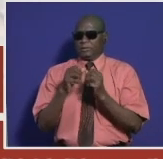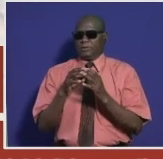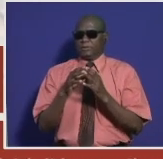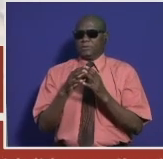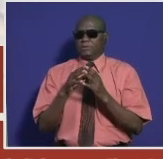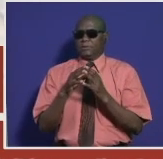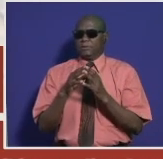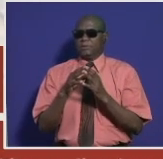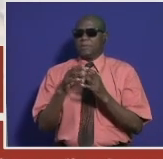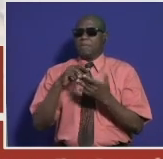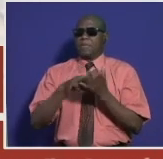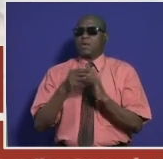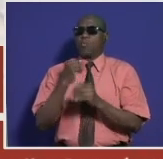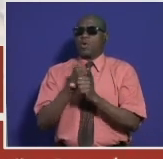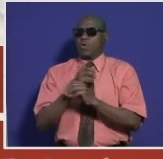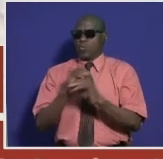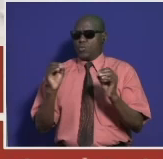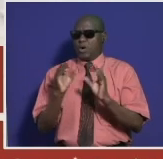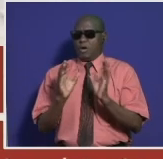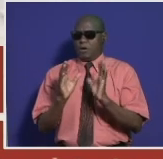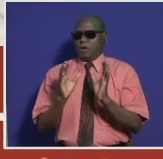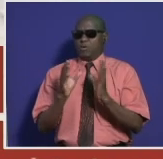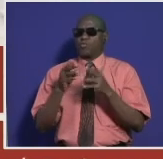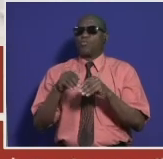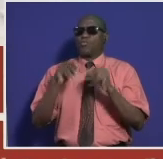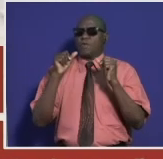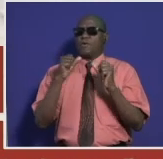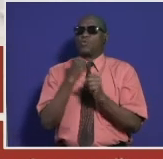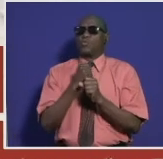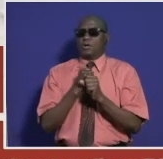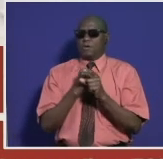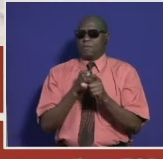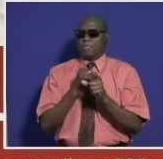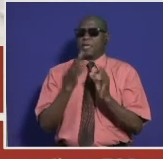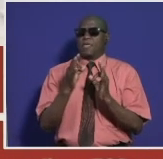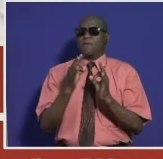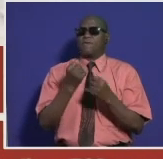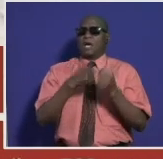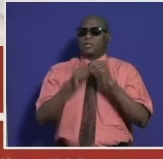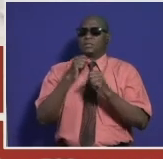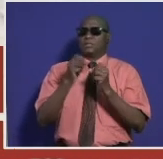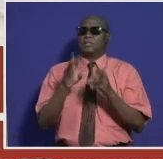that you're not doing the work, despite the fact that you are not qualified to do the work. If you are acting, you are offering